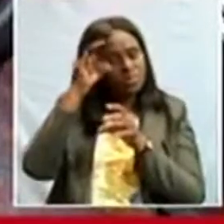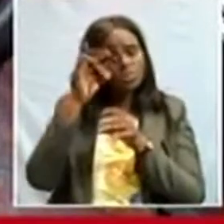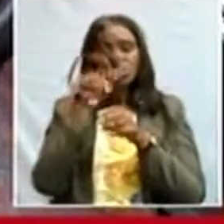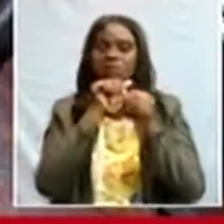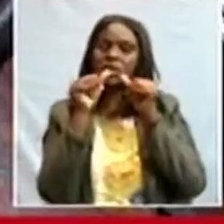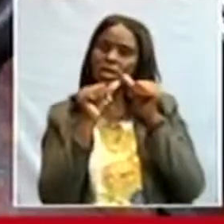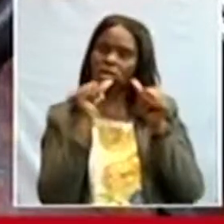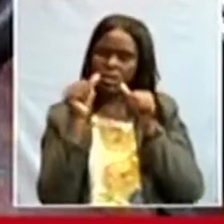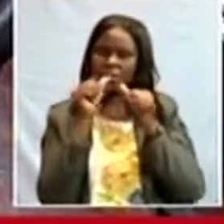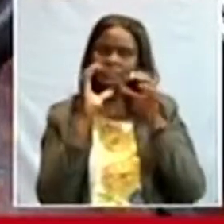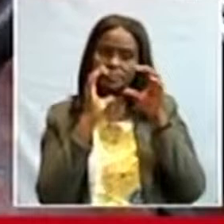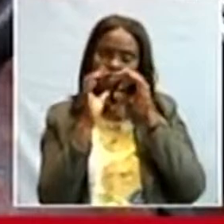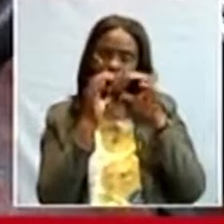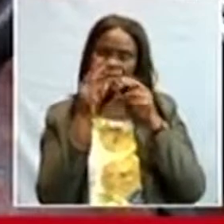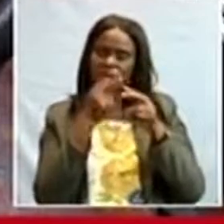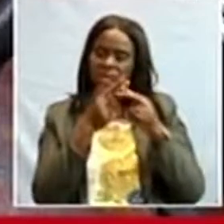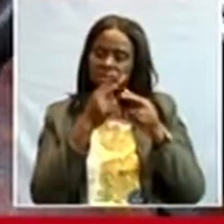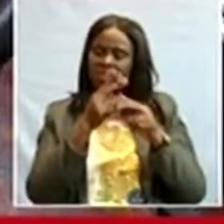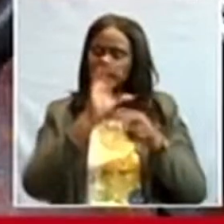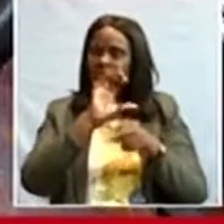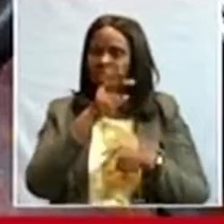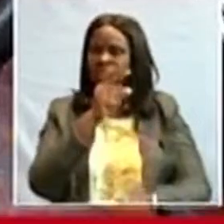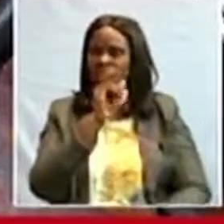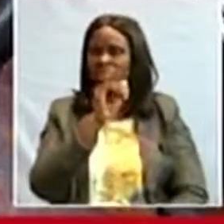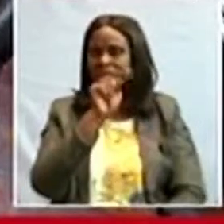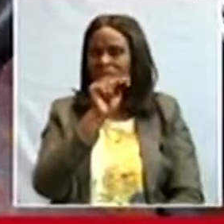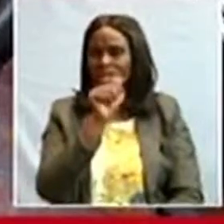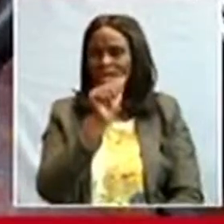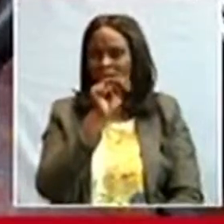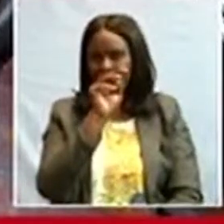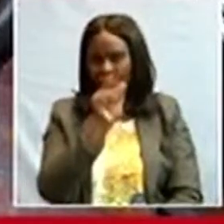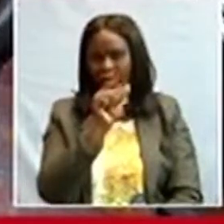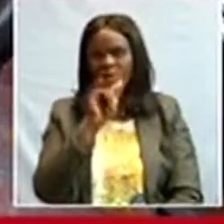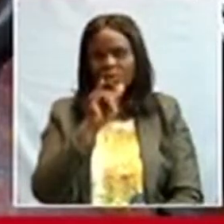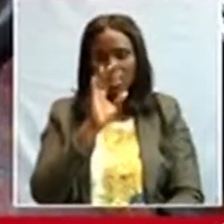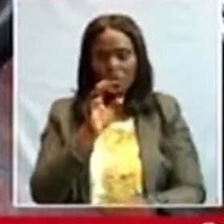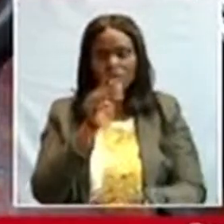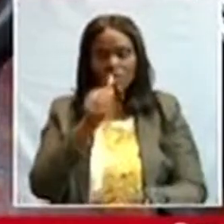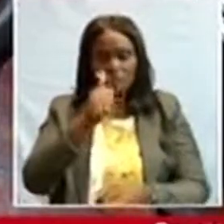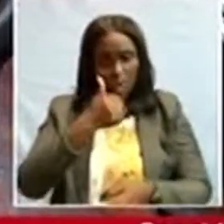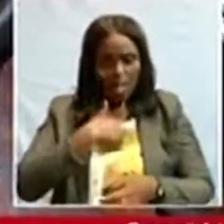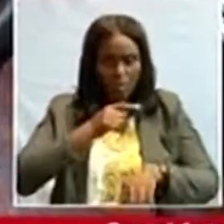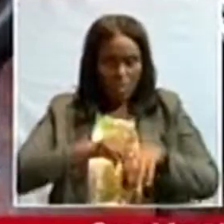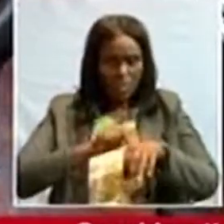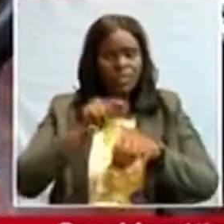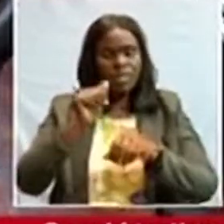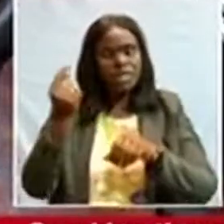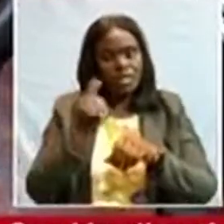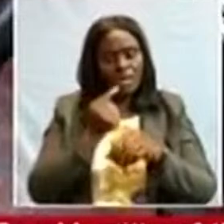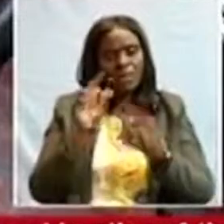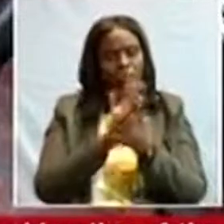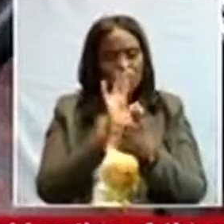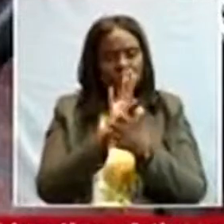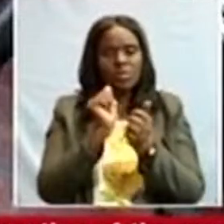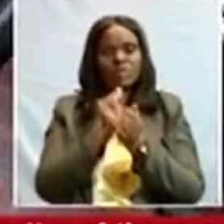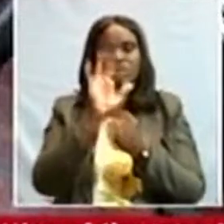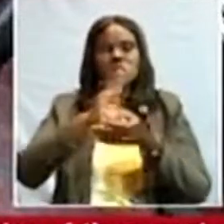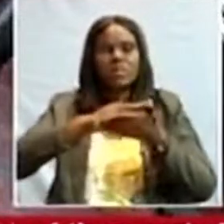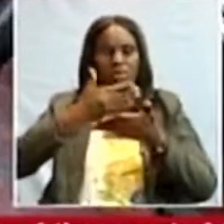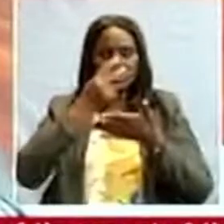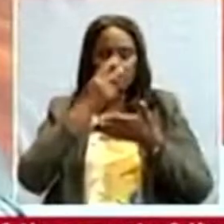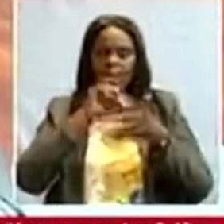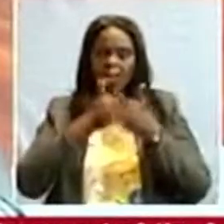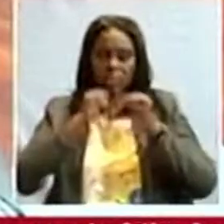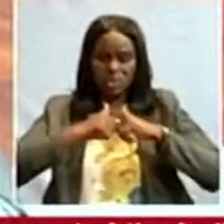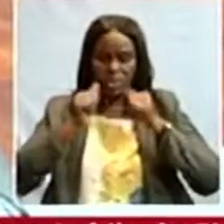Agriculture, Mr. Chinama. Yeah, if he has time, he can just come quickly with his laptop also. We see how we can